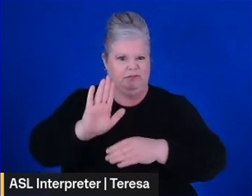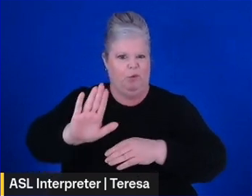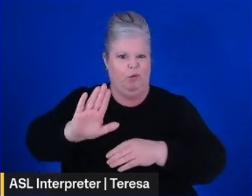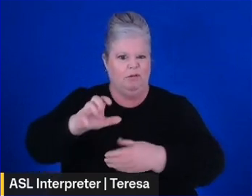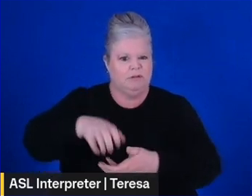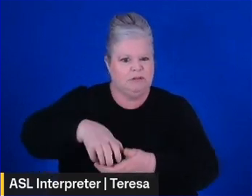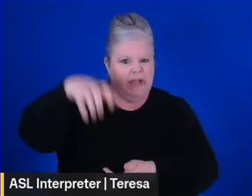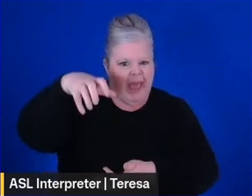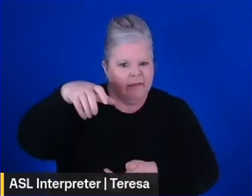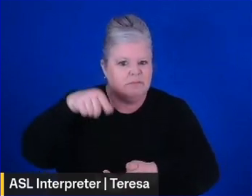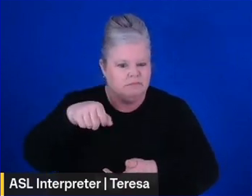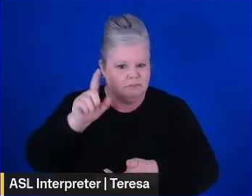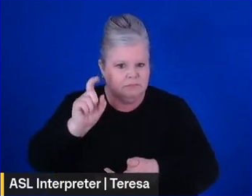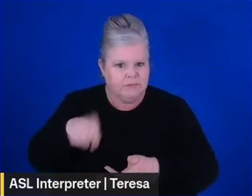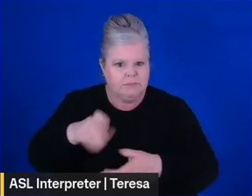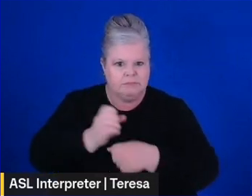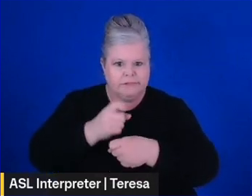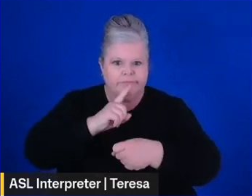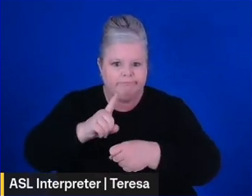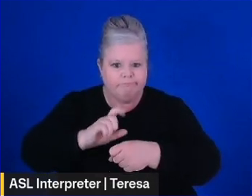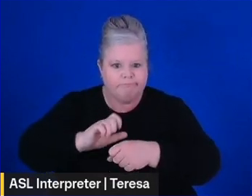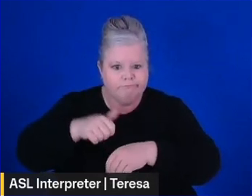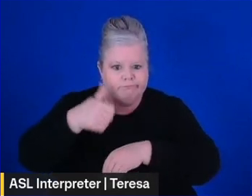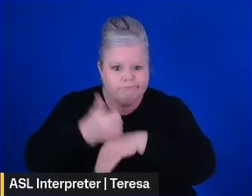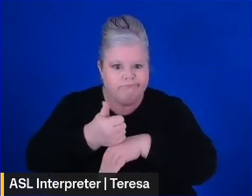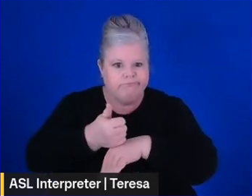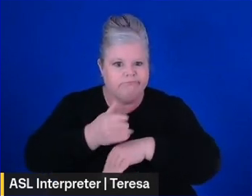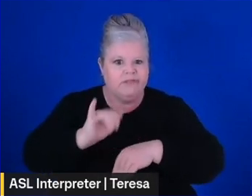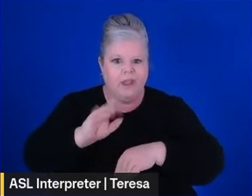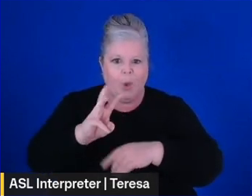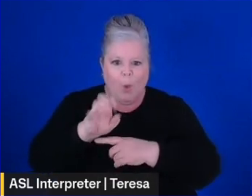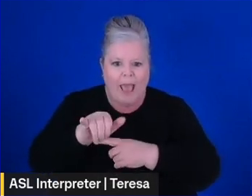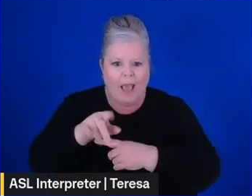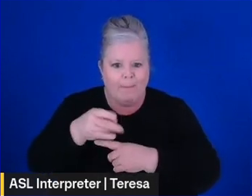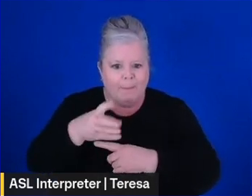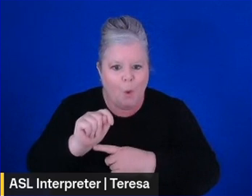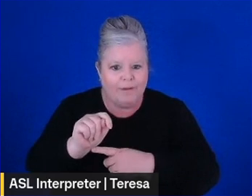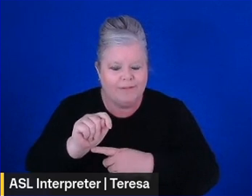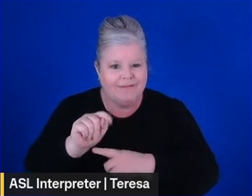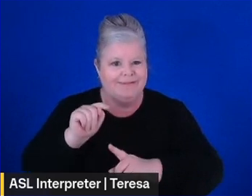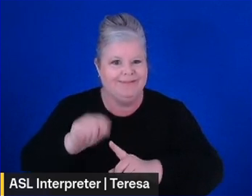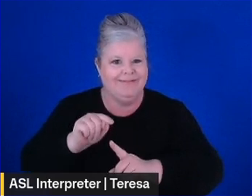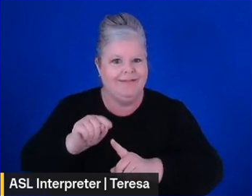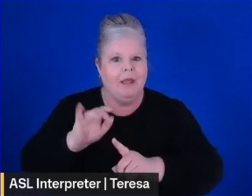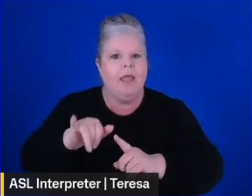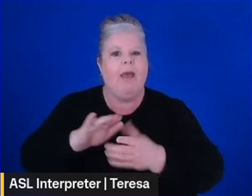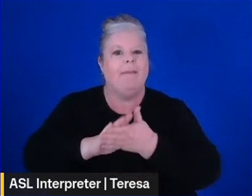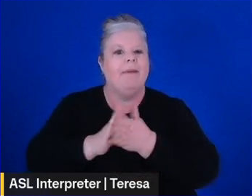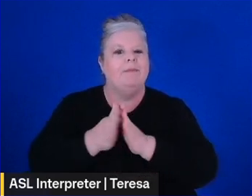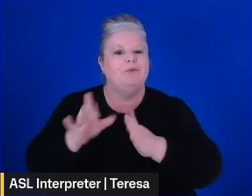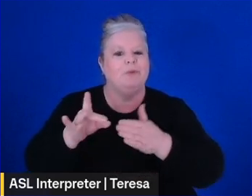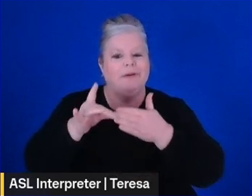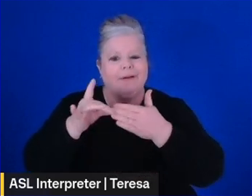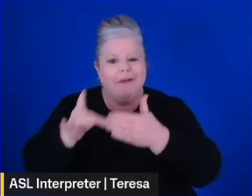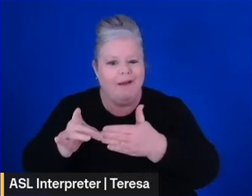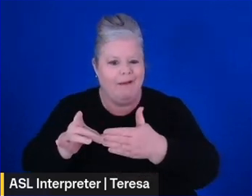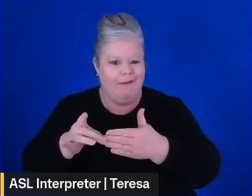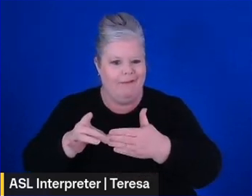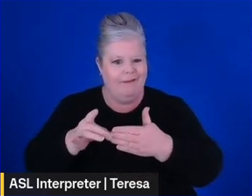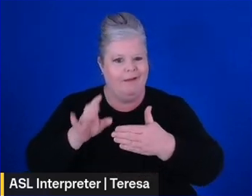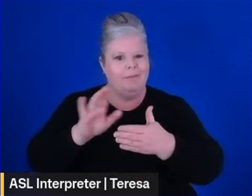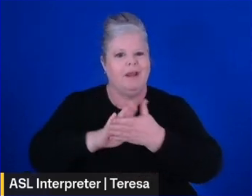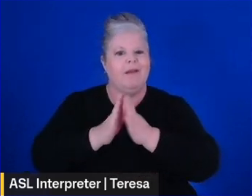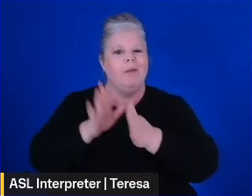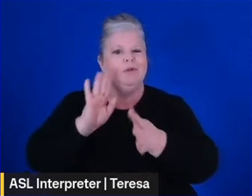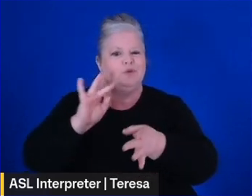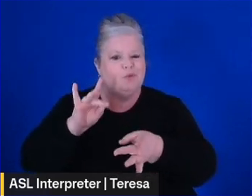up monitoring for each services. With Waypoint, this becomes a guide, streamlined process that